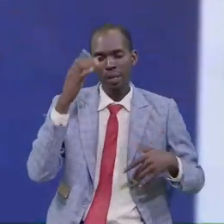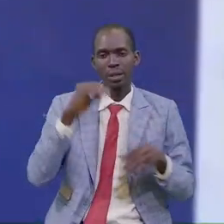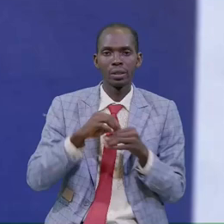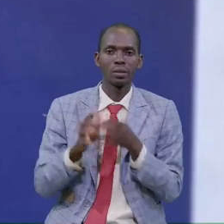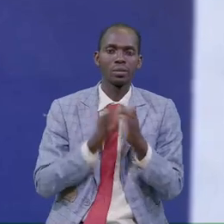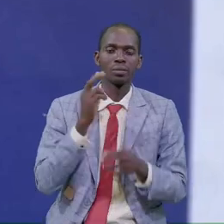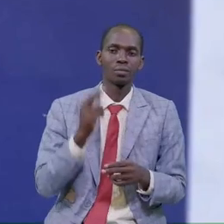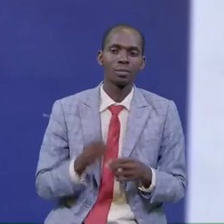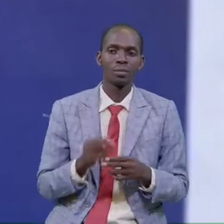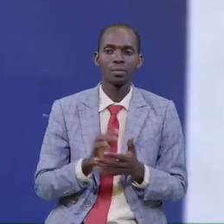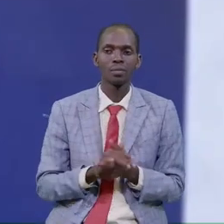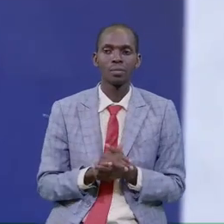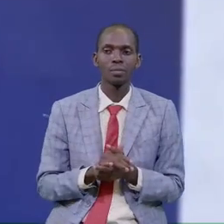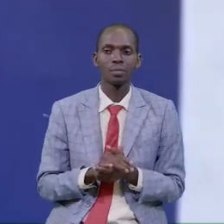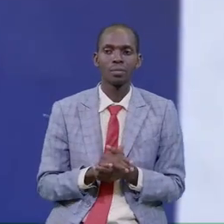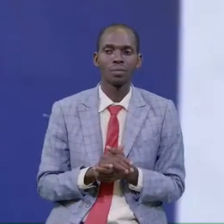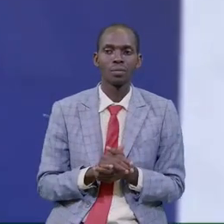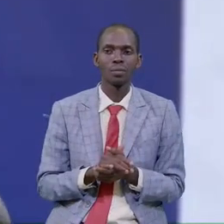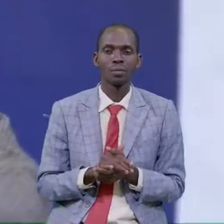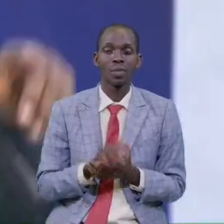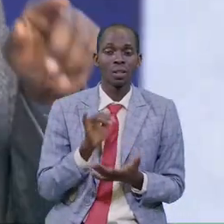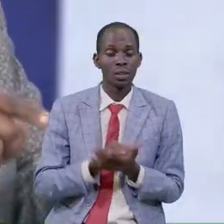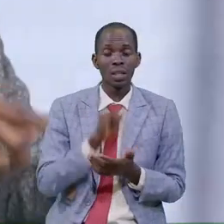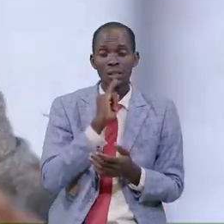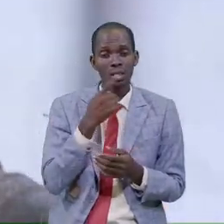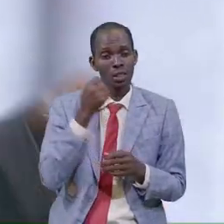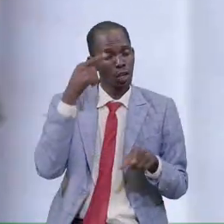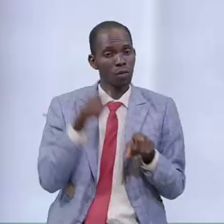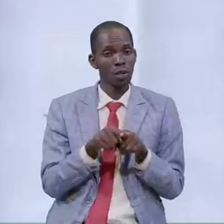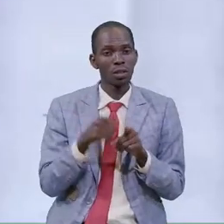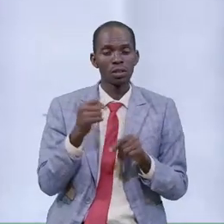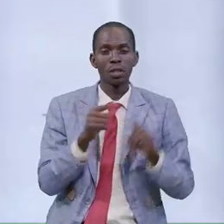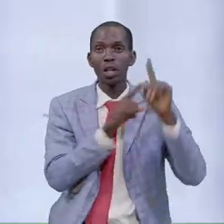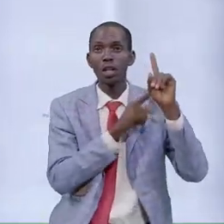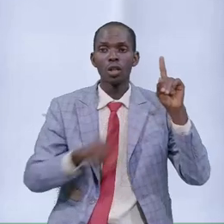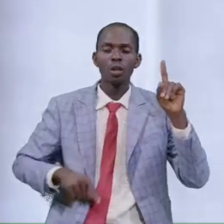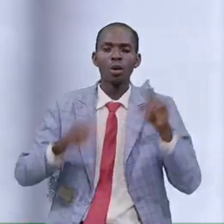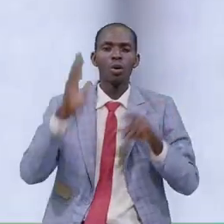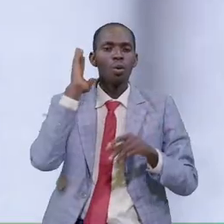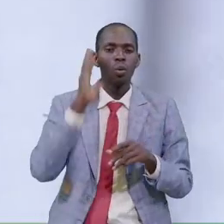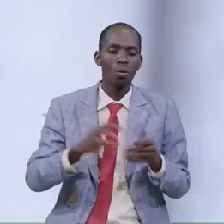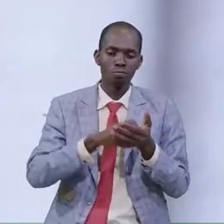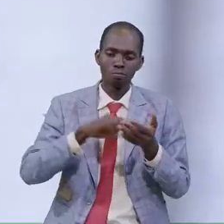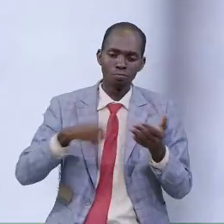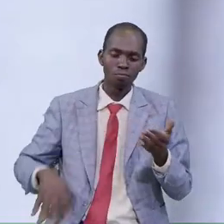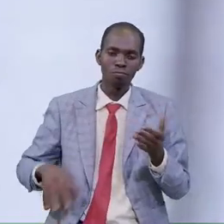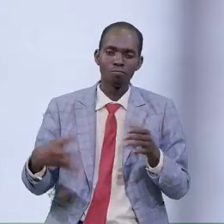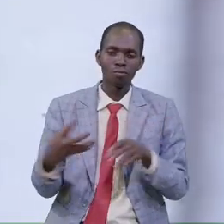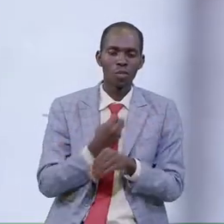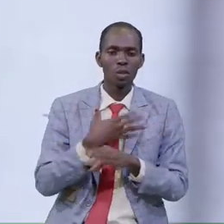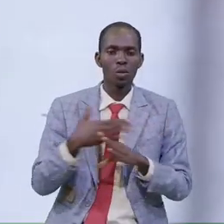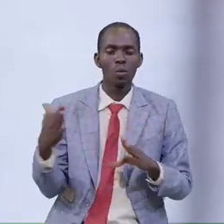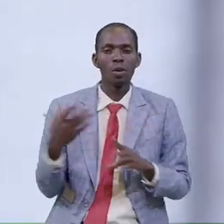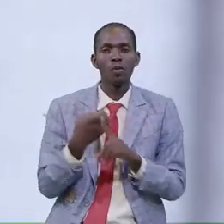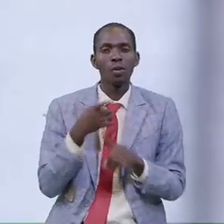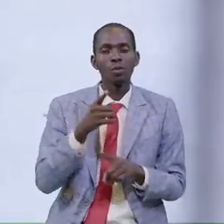de toi toute maladie. That's the covenant. The Lord will take away from thee all